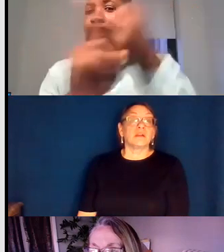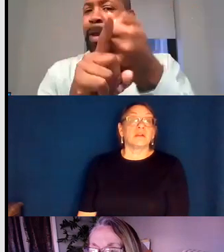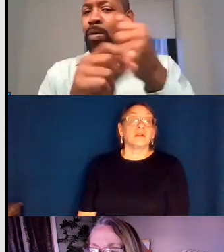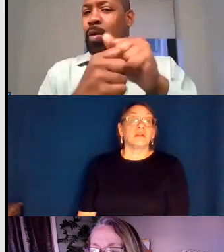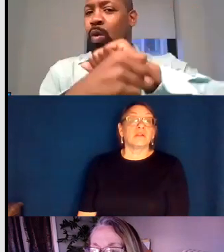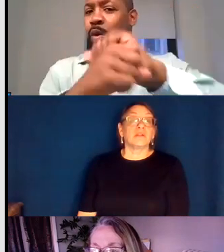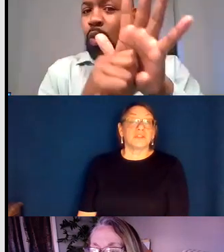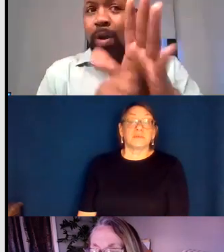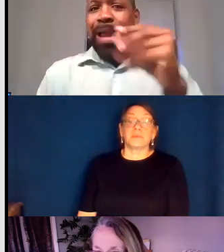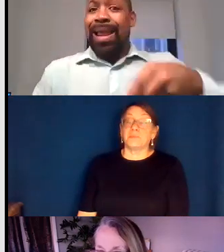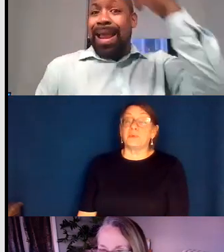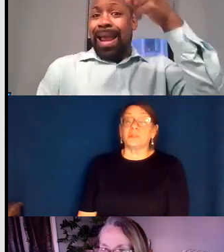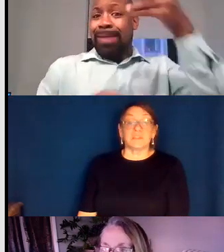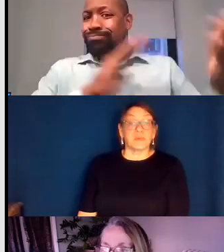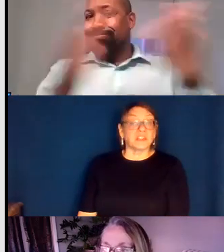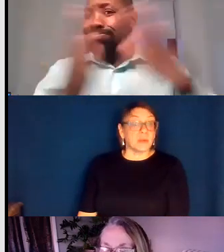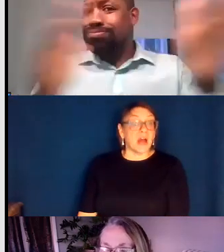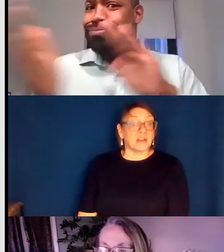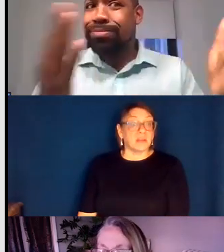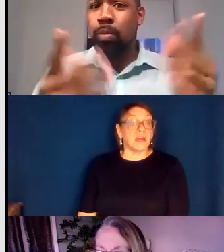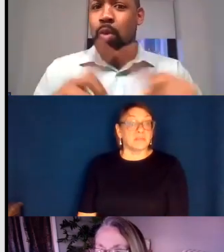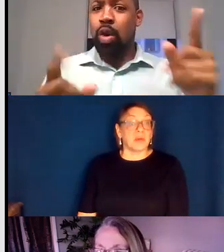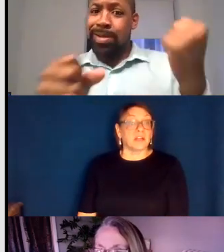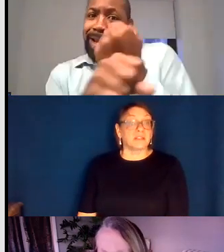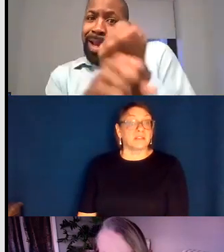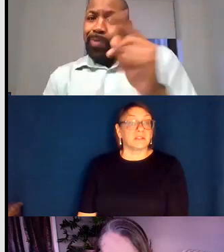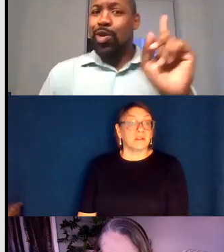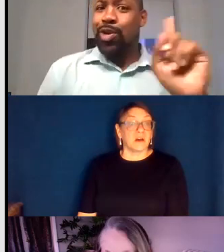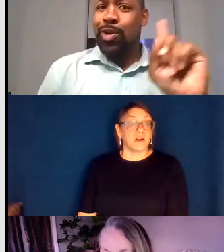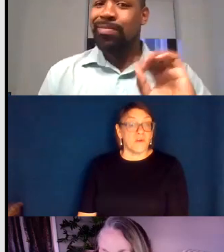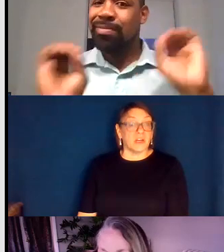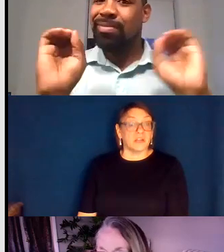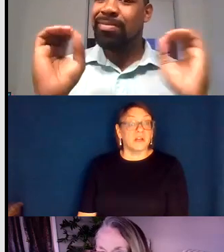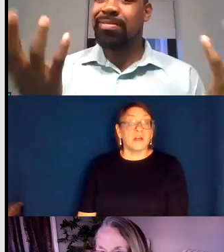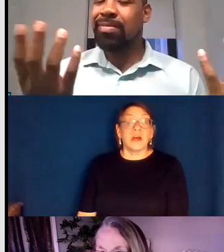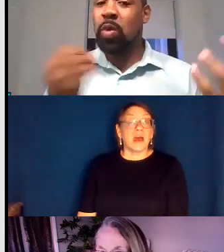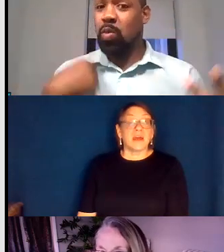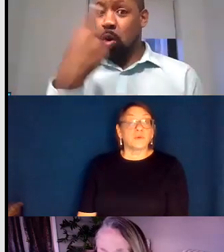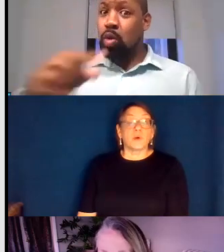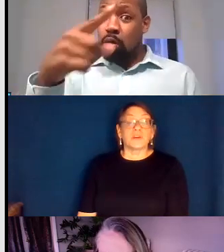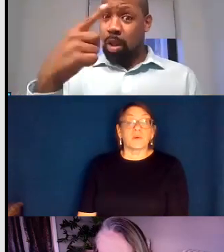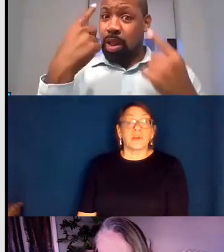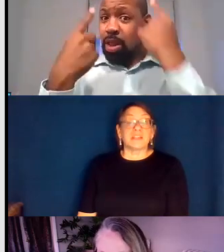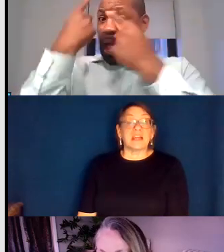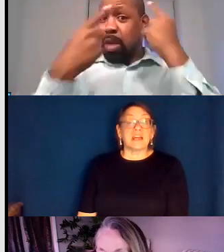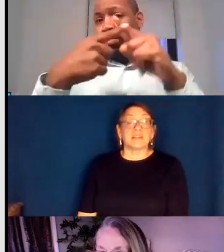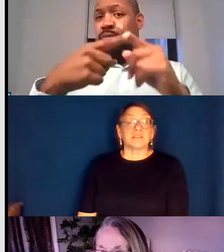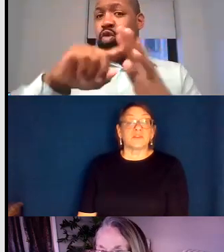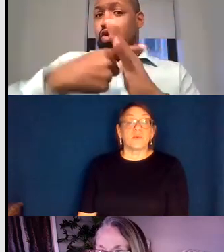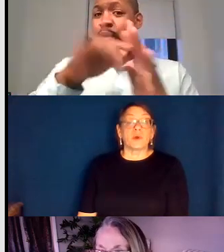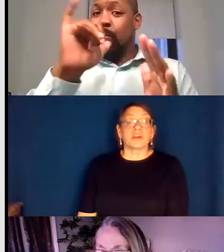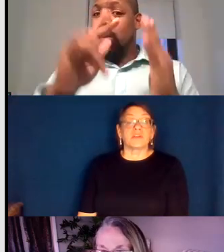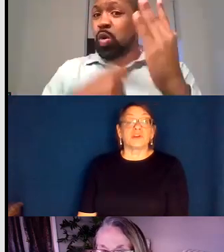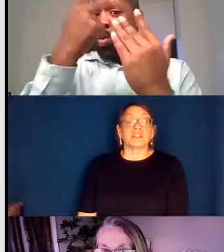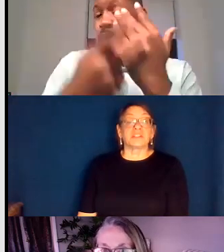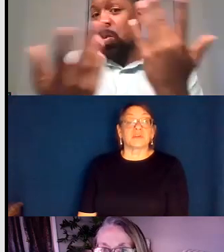that people with disabilities have been highly impacted by this COVID, and we're wondering where that data is. And so